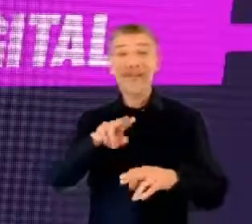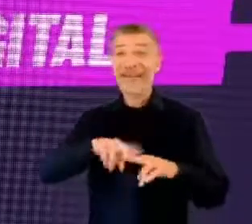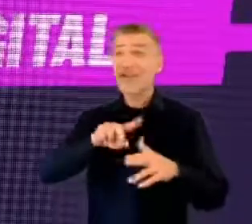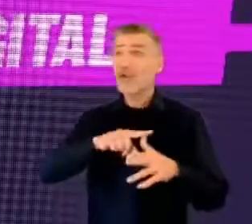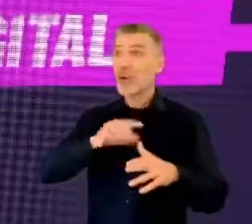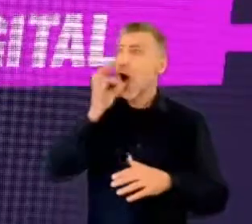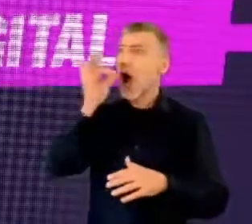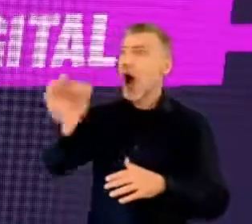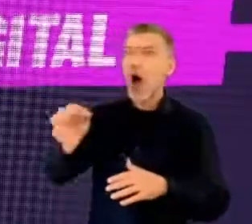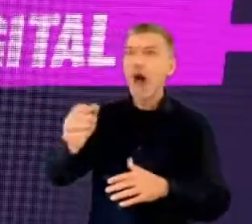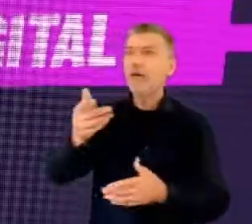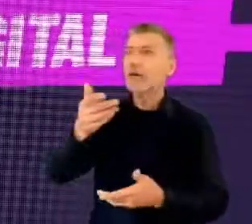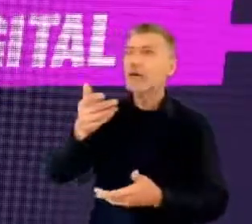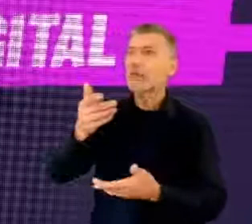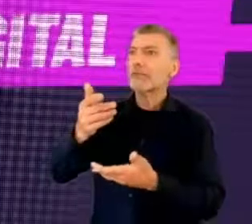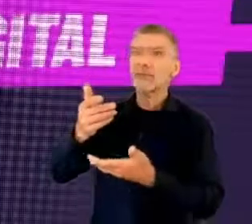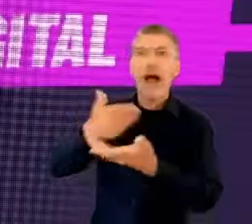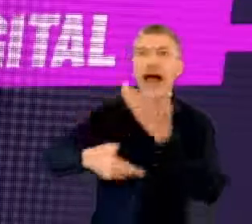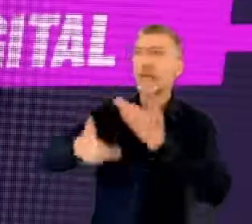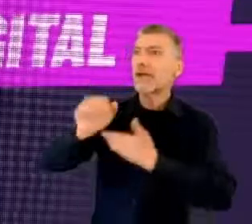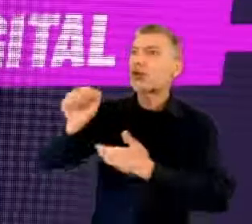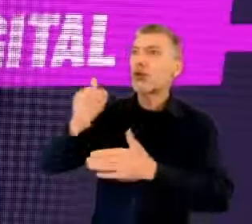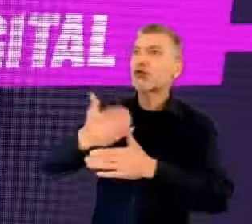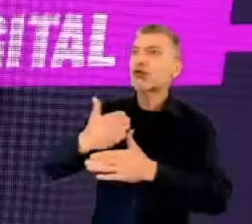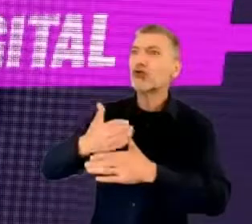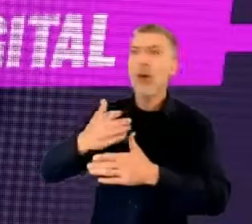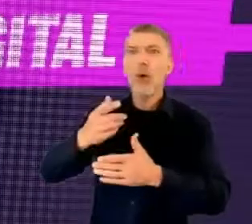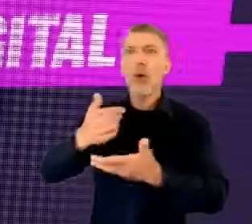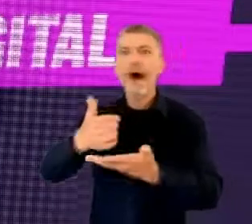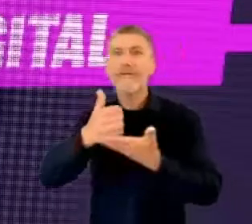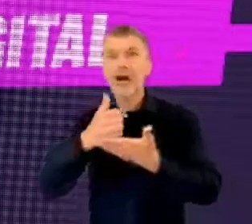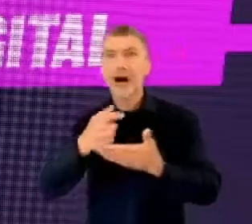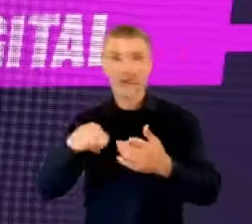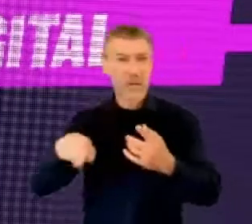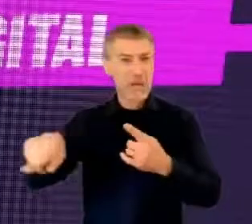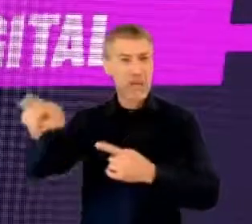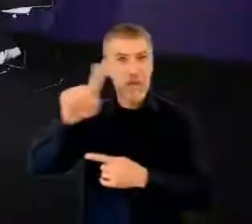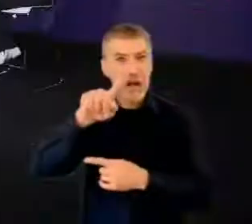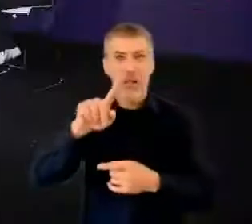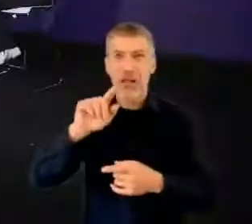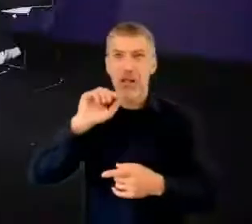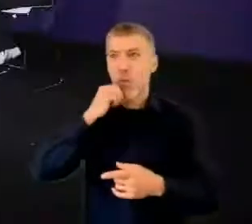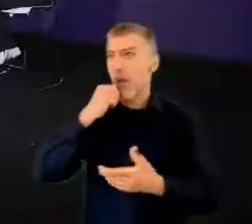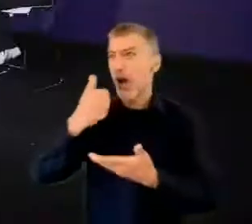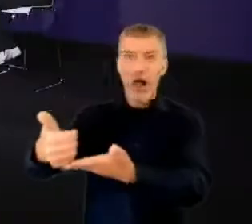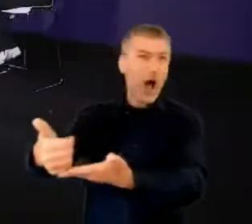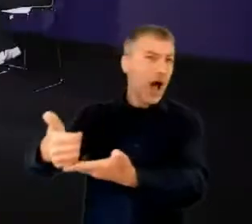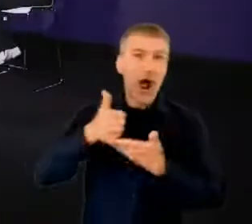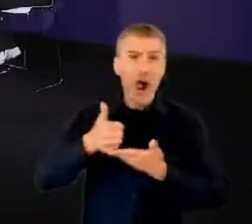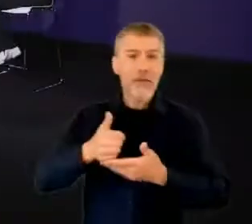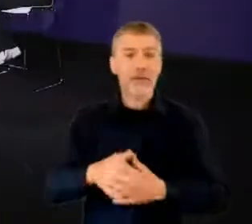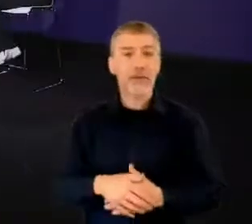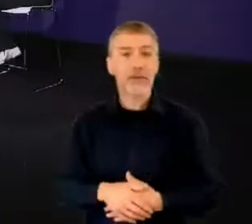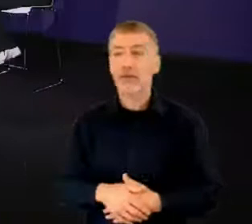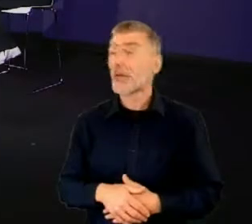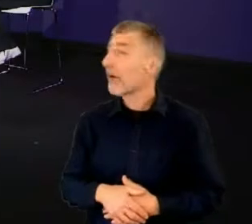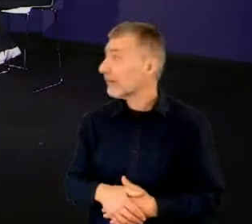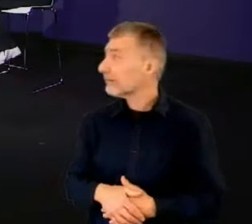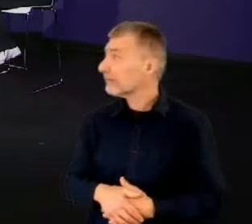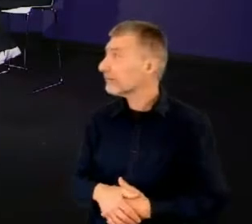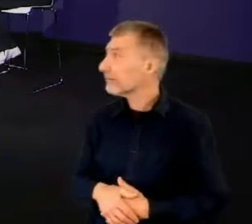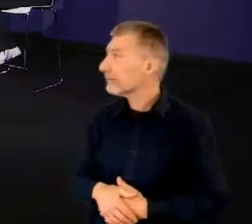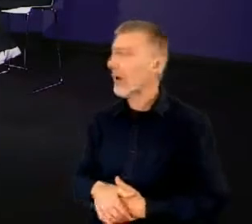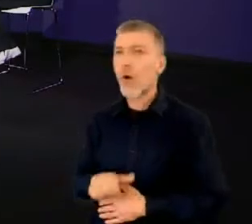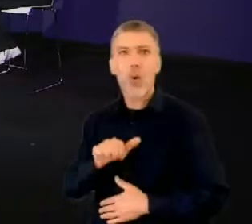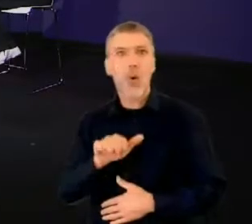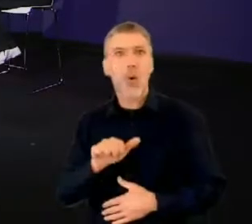or give you tips and advice, they help you, don't they? They do. Definitely. People really like talking about, you know, what